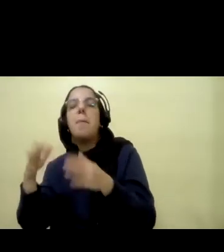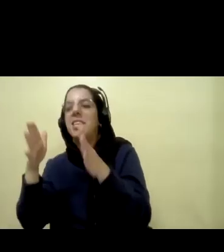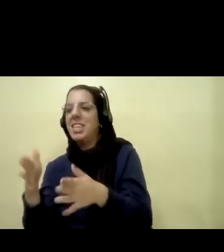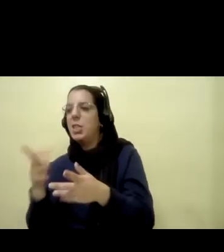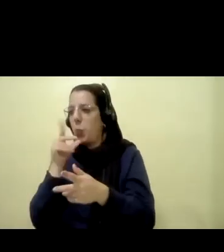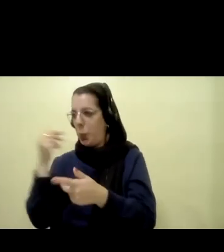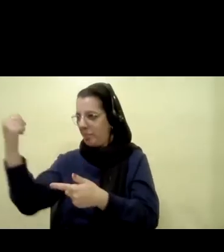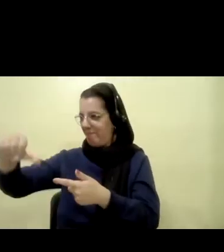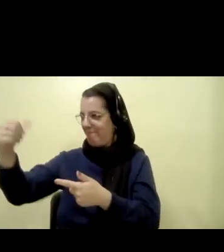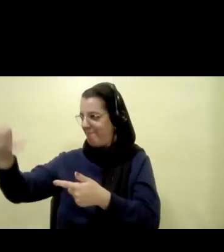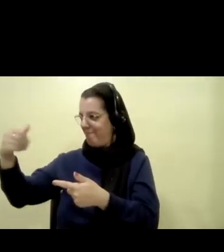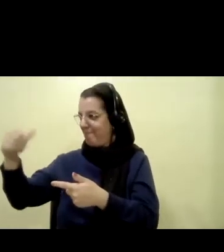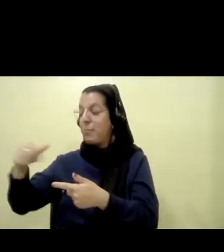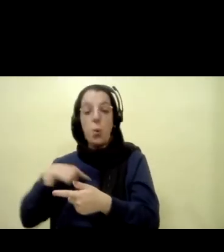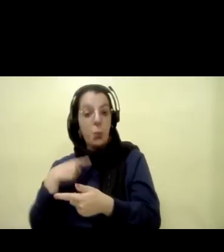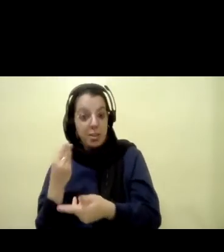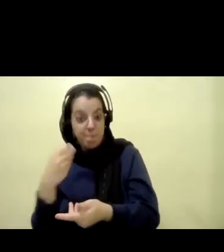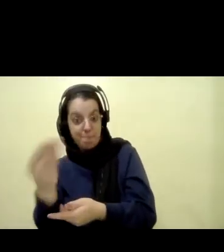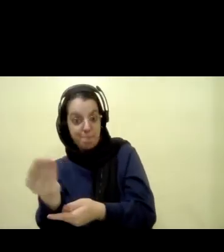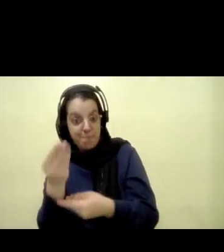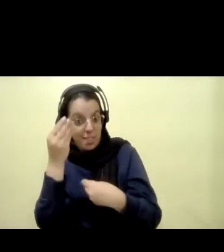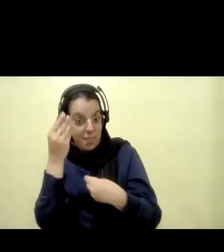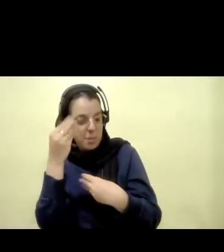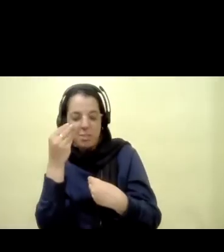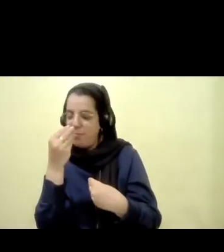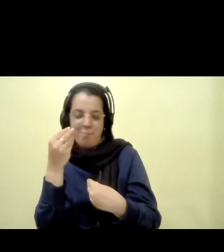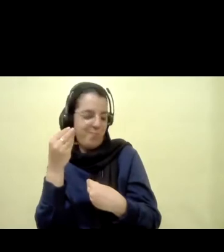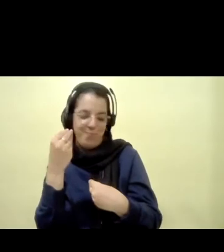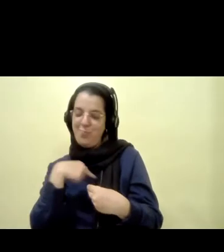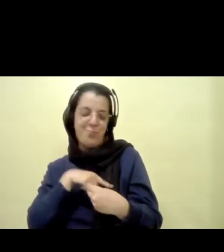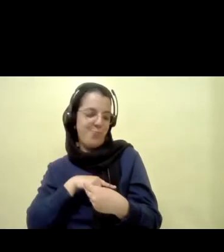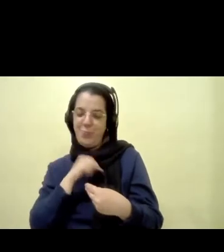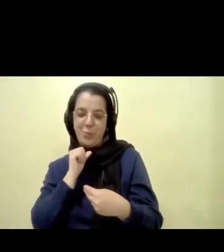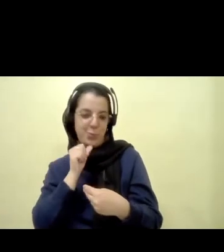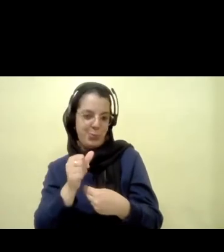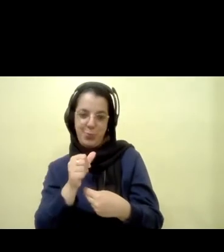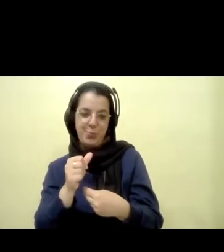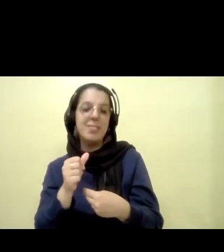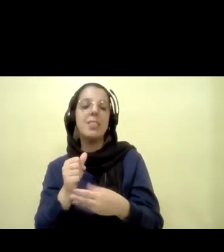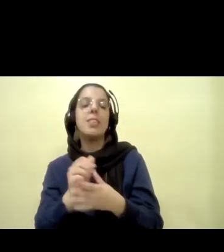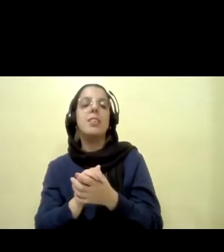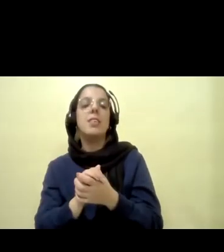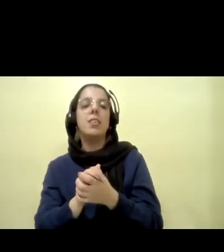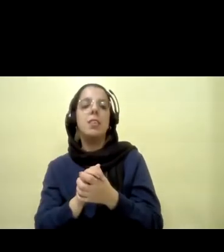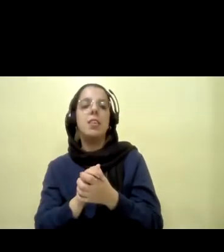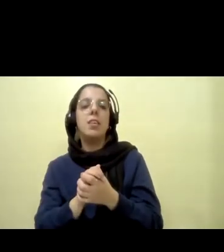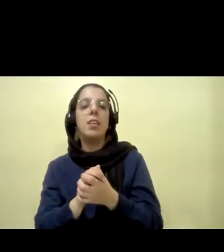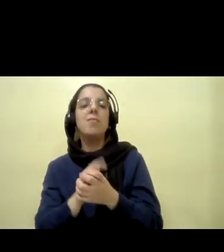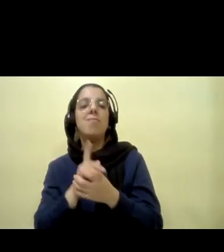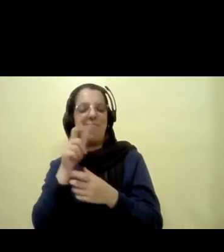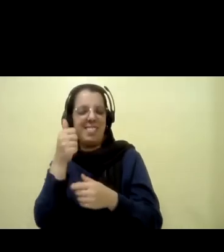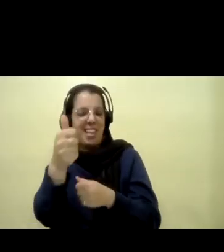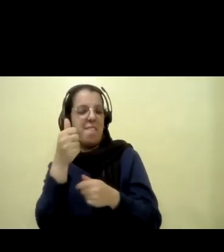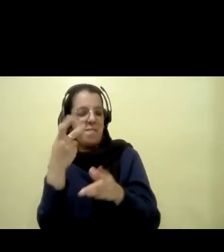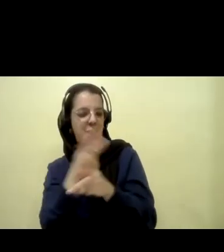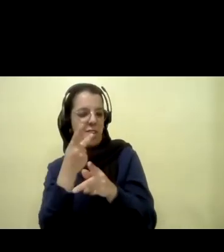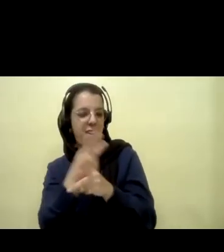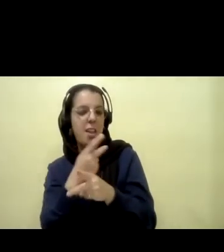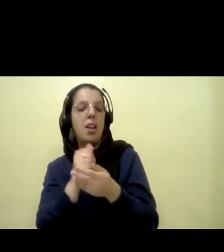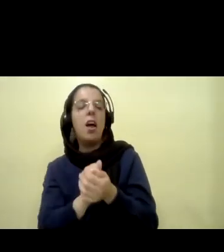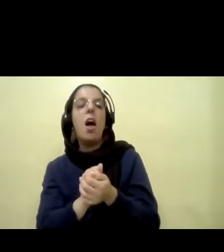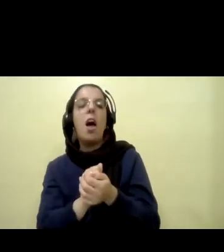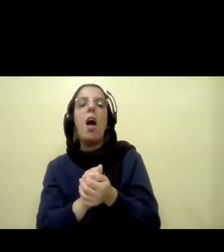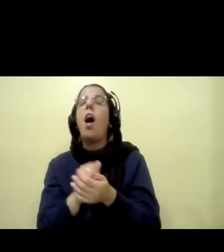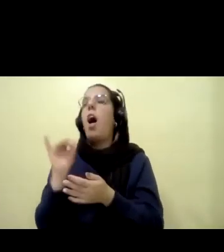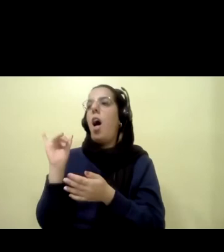folks who applied and didn't get grants through the program. That's not something we would be able to share. You'd have to really figure that out for yourself. Yeah. Sure. No, that